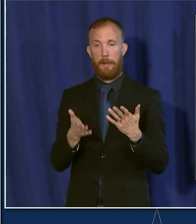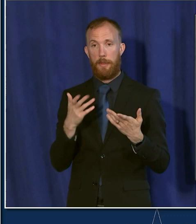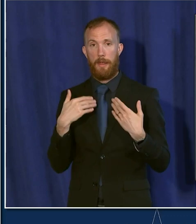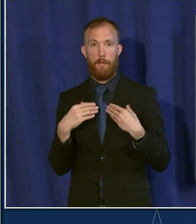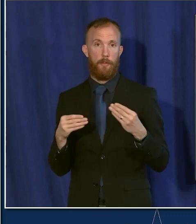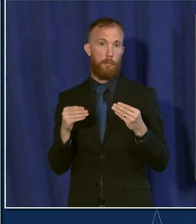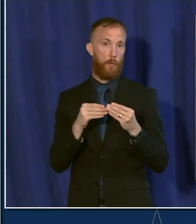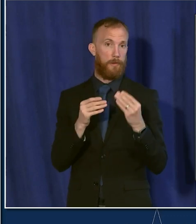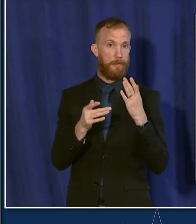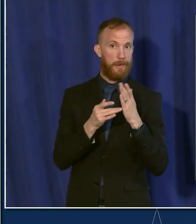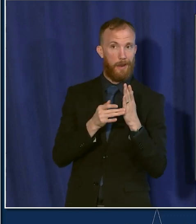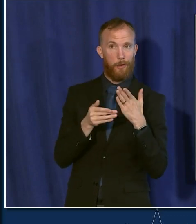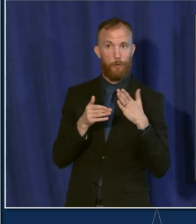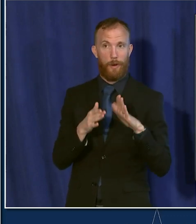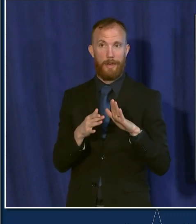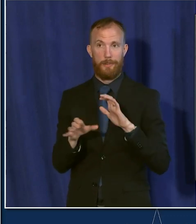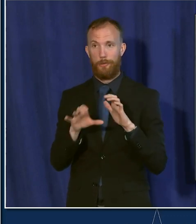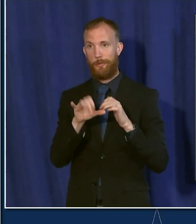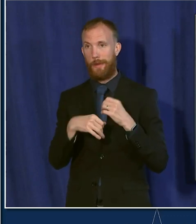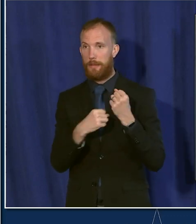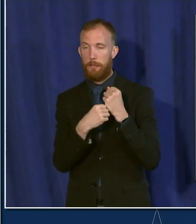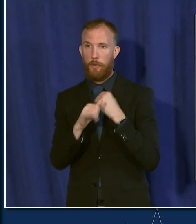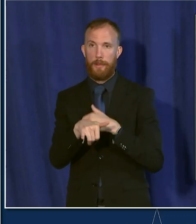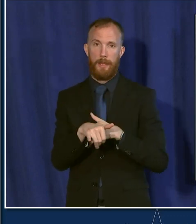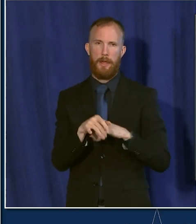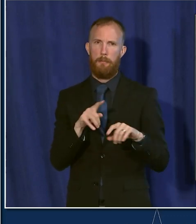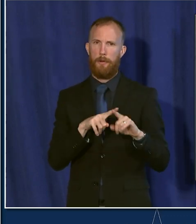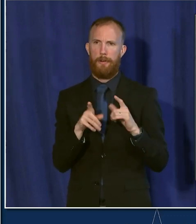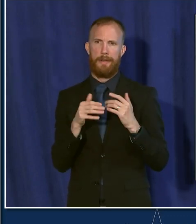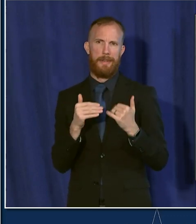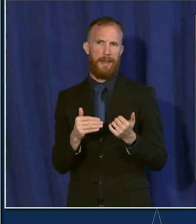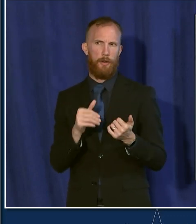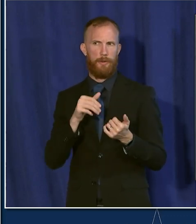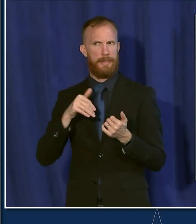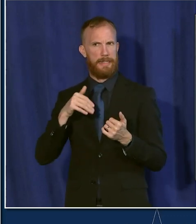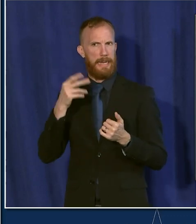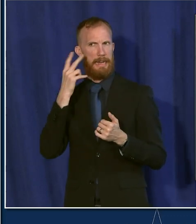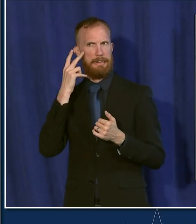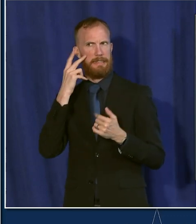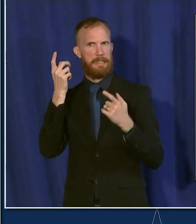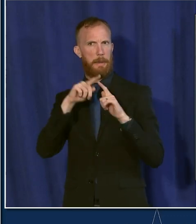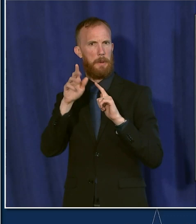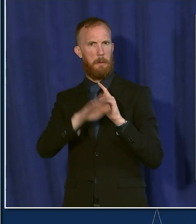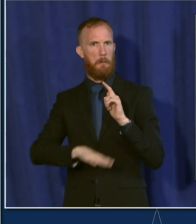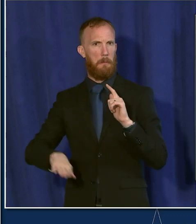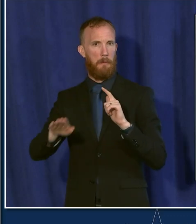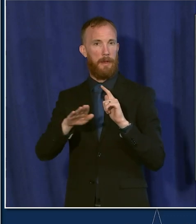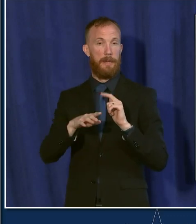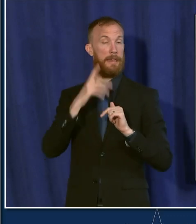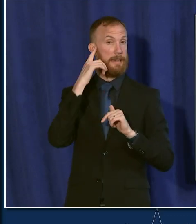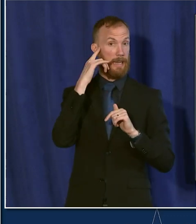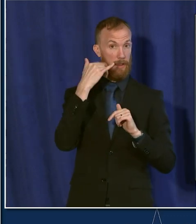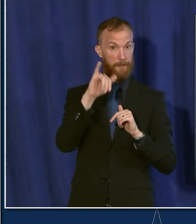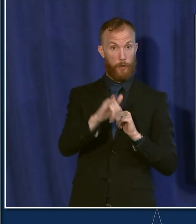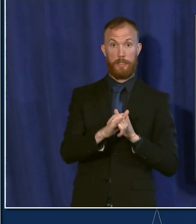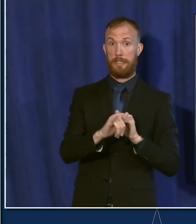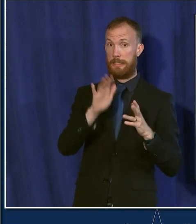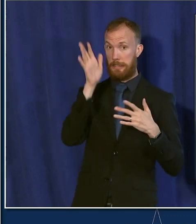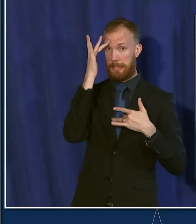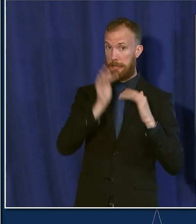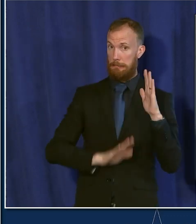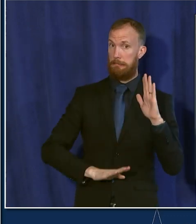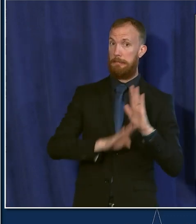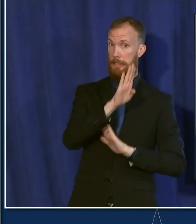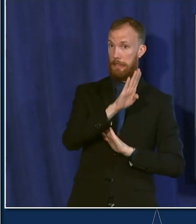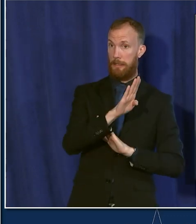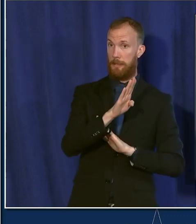there ways to get behind doing some of that? But it's not something at this point we've seen highly operationalized. California is surging quite a bit more than Chicago is